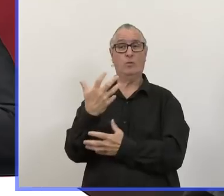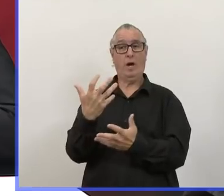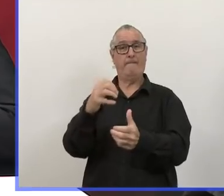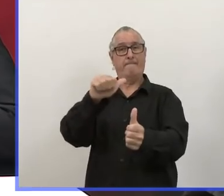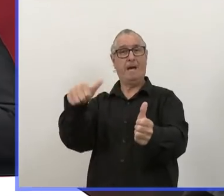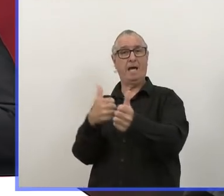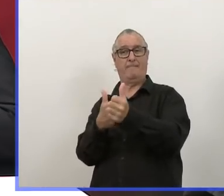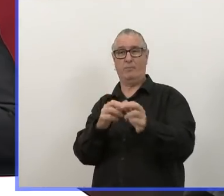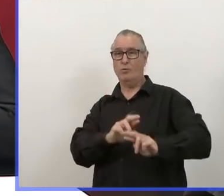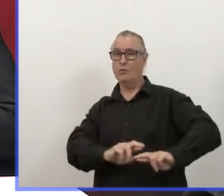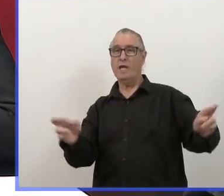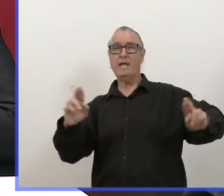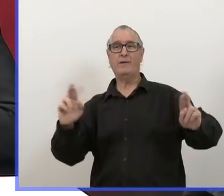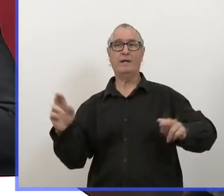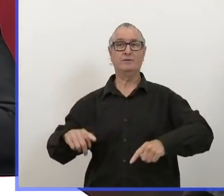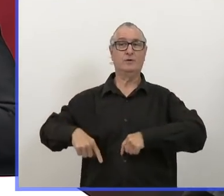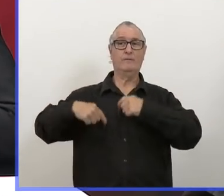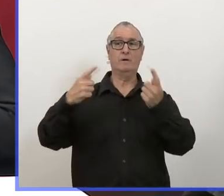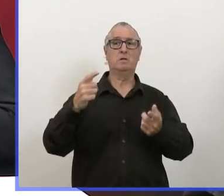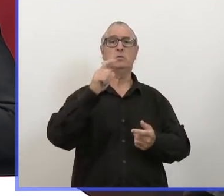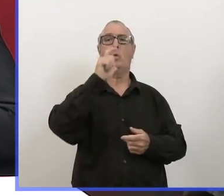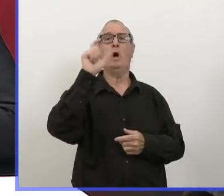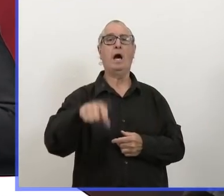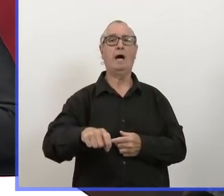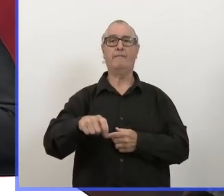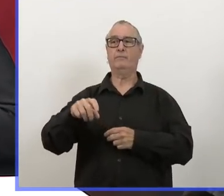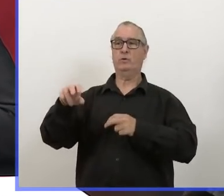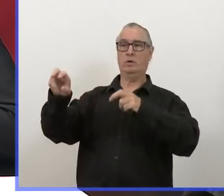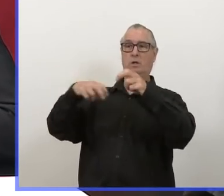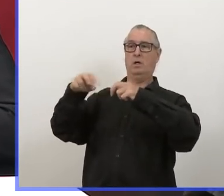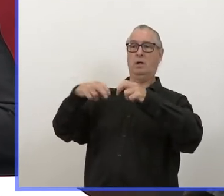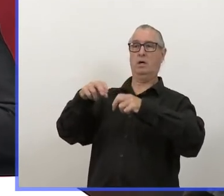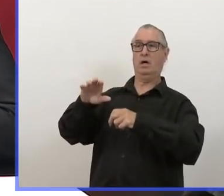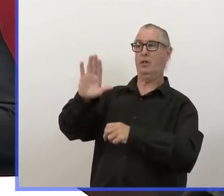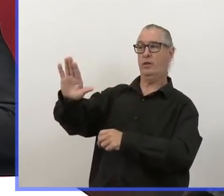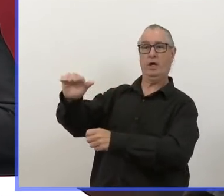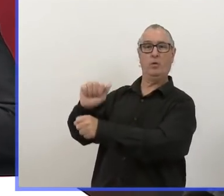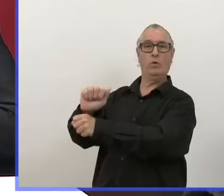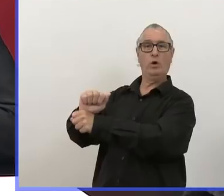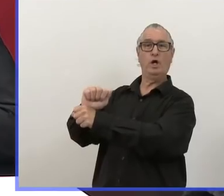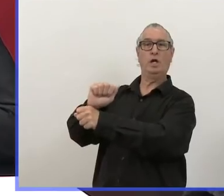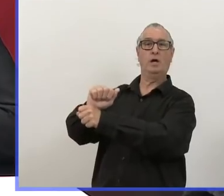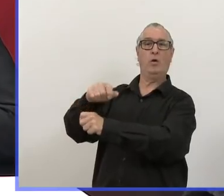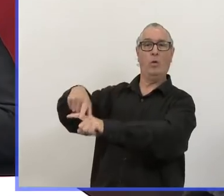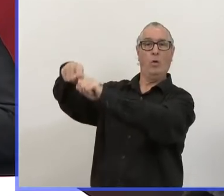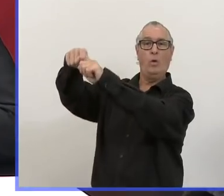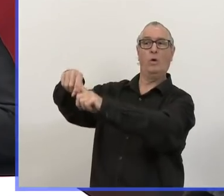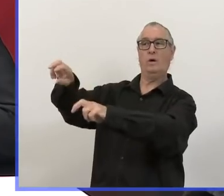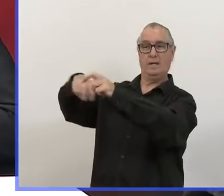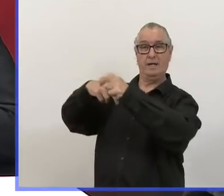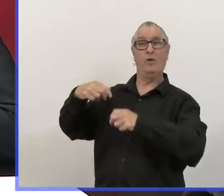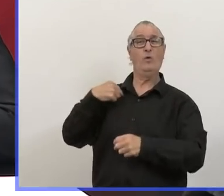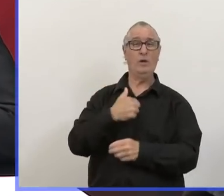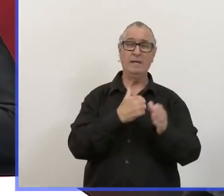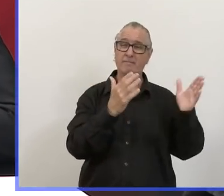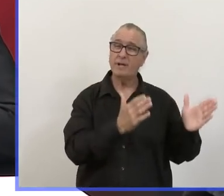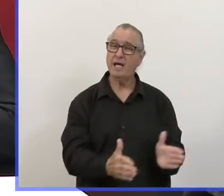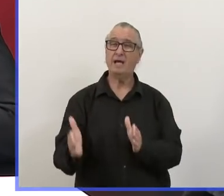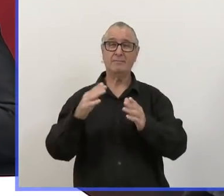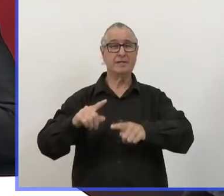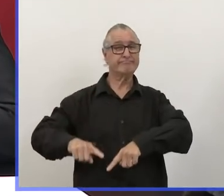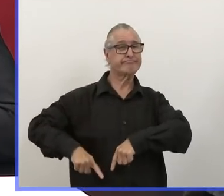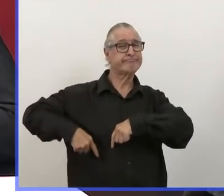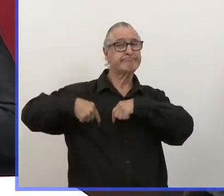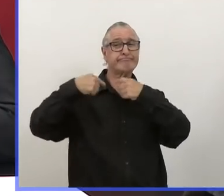not shifting resources from one area of the system to another. So that work is still undergoing. You know, we're graduating, from my understanding, many